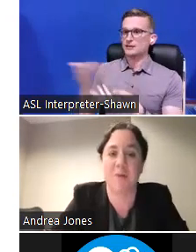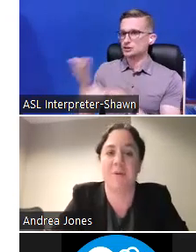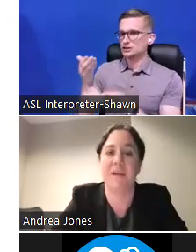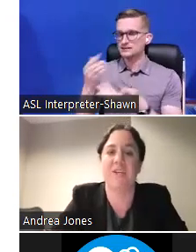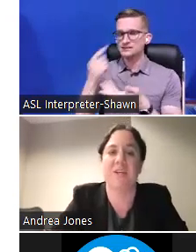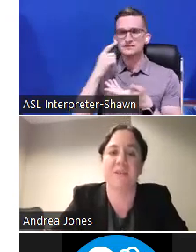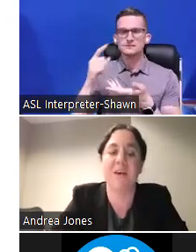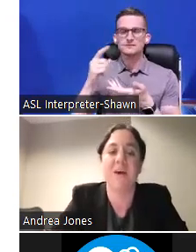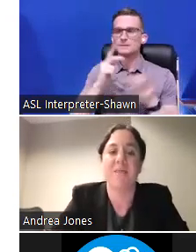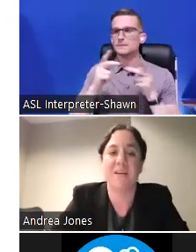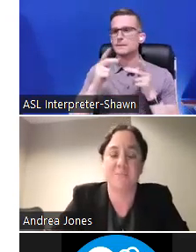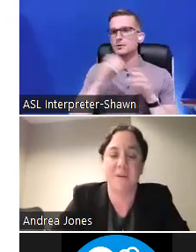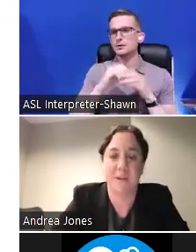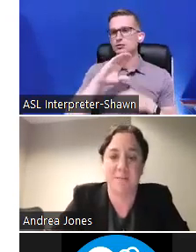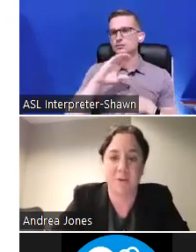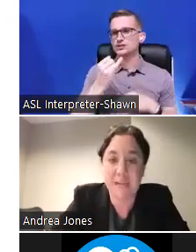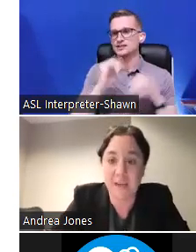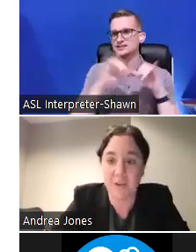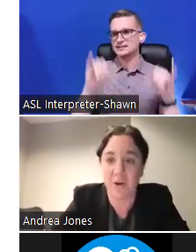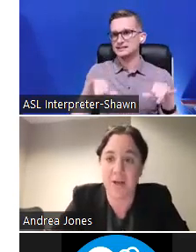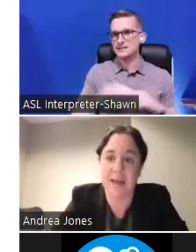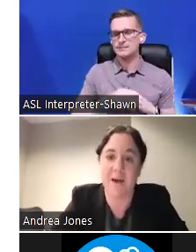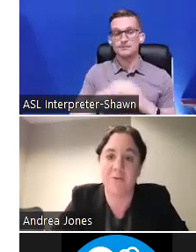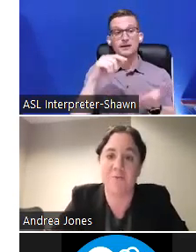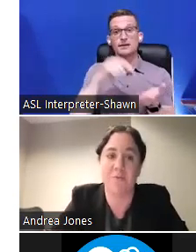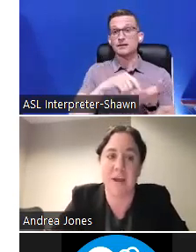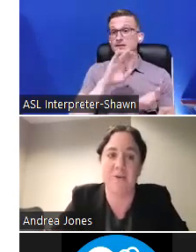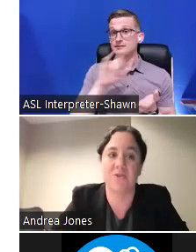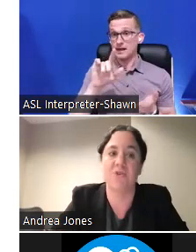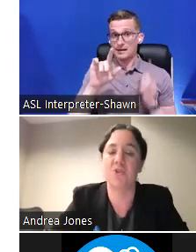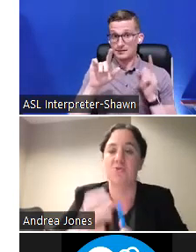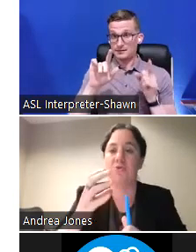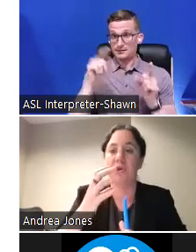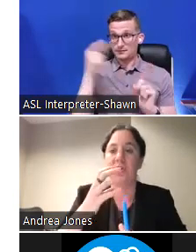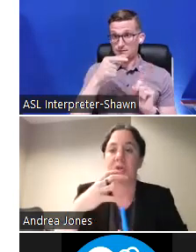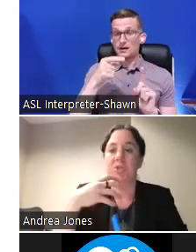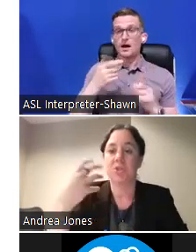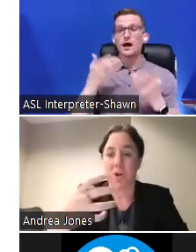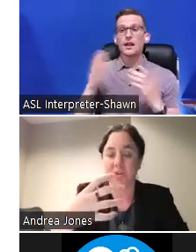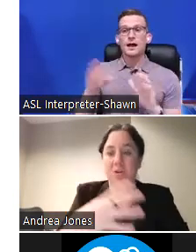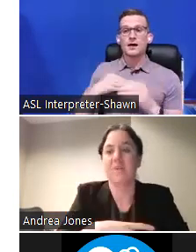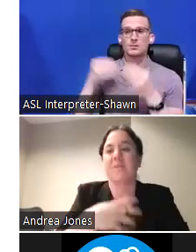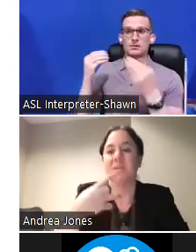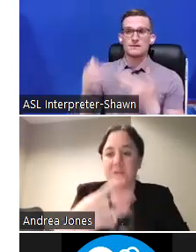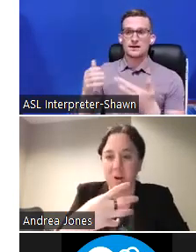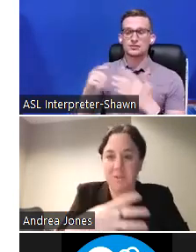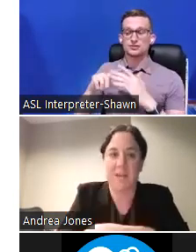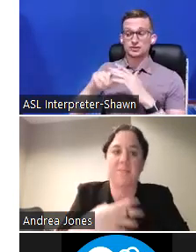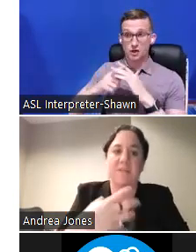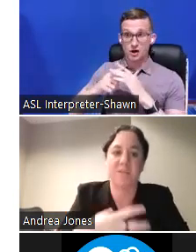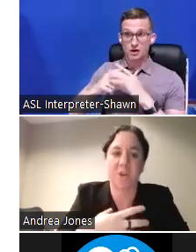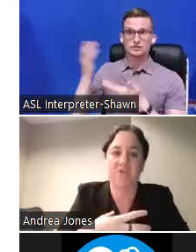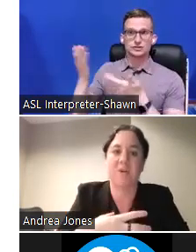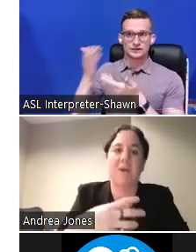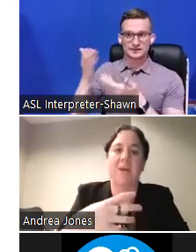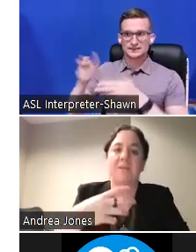involved populations. This bill in particular allows providers to start services, start